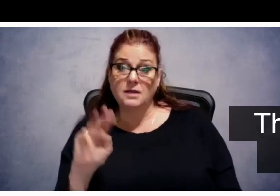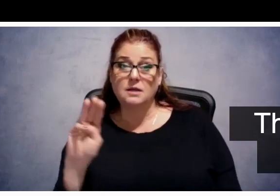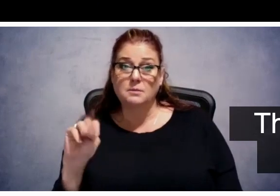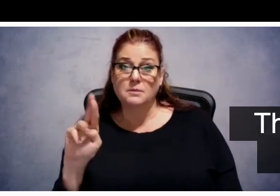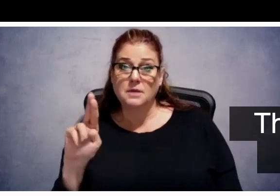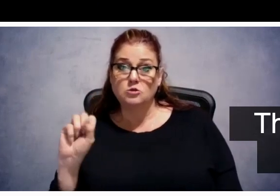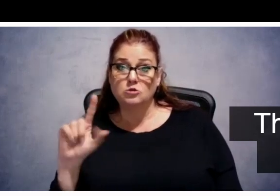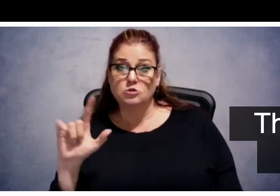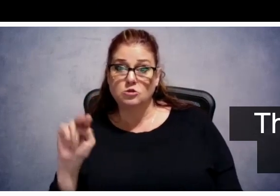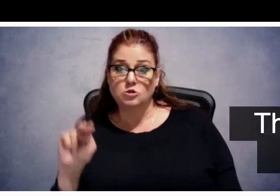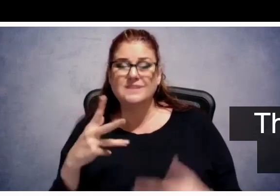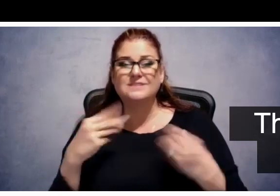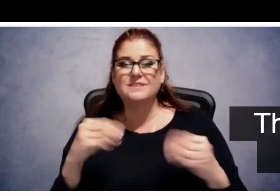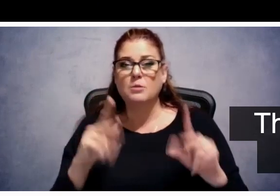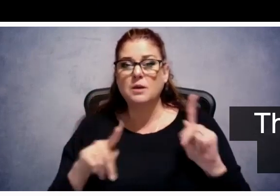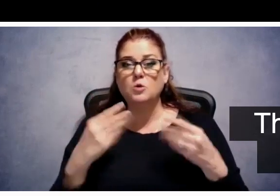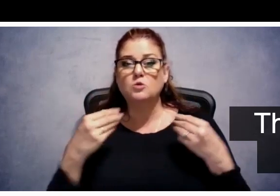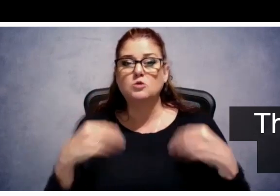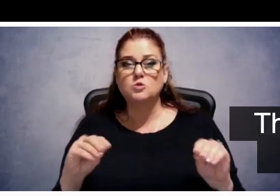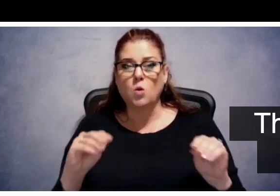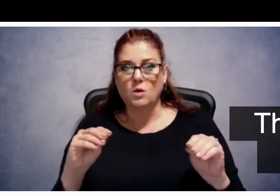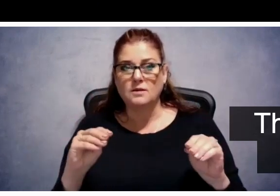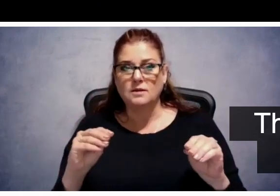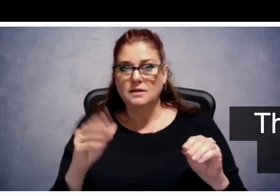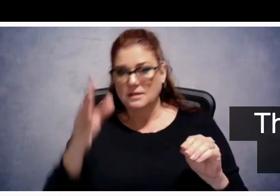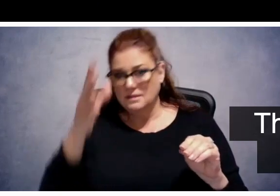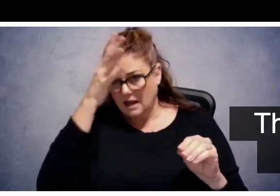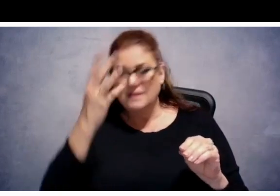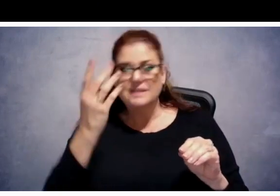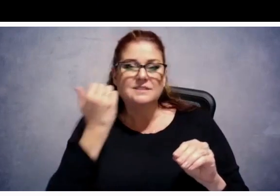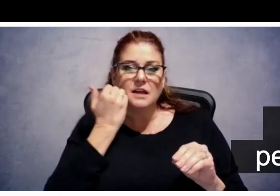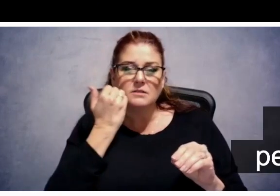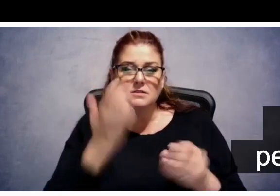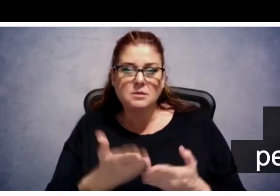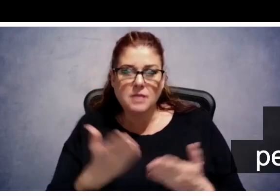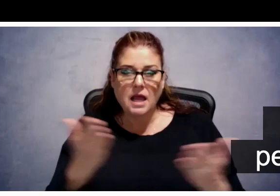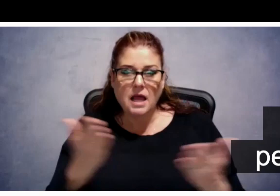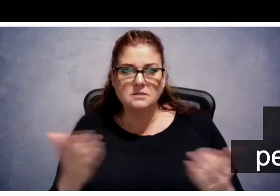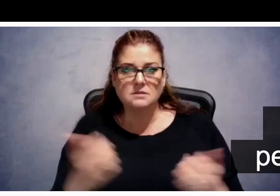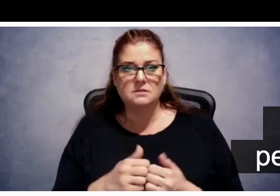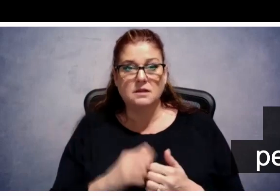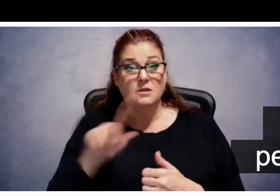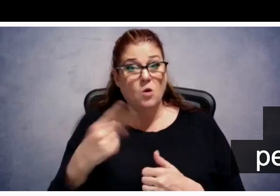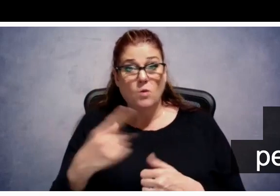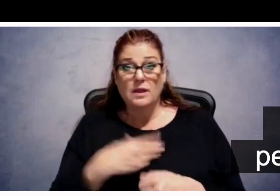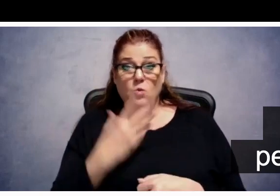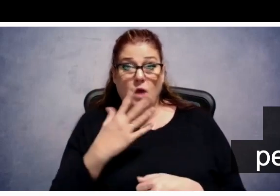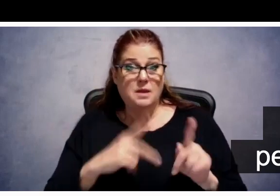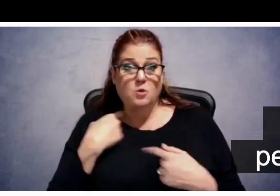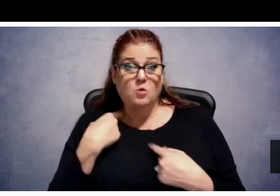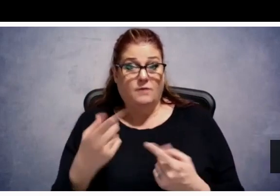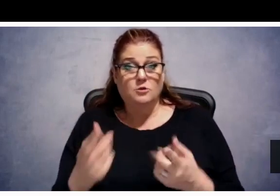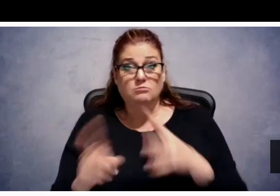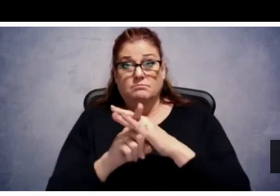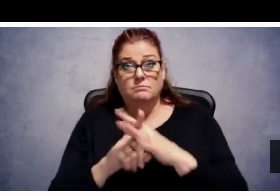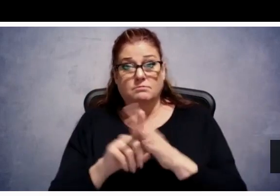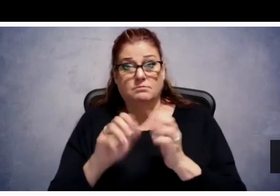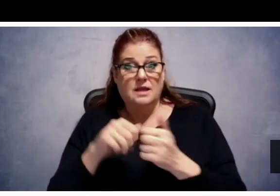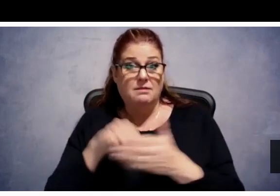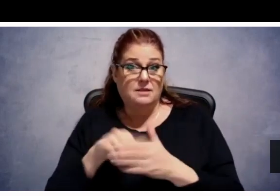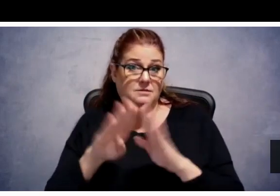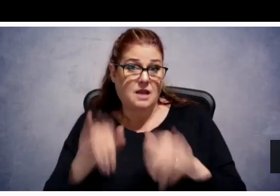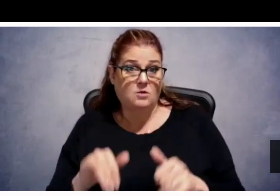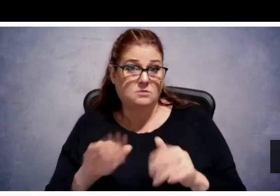They were salesmen who sold Daddy his dental supplies. They were the only white people who'd show their faces here in